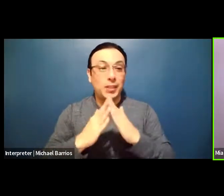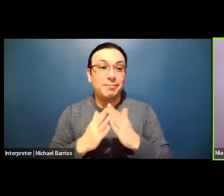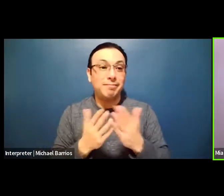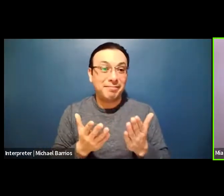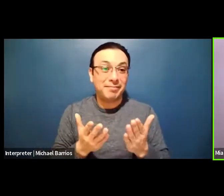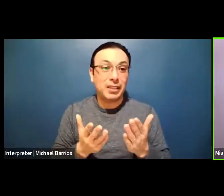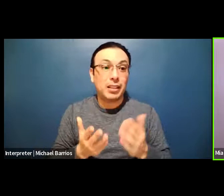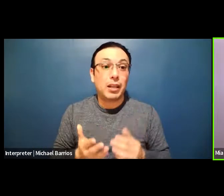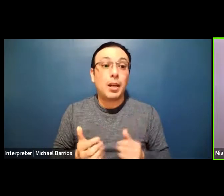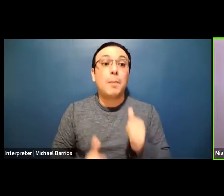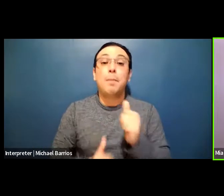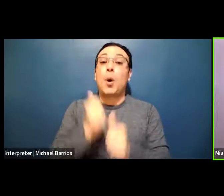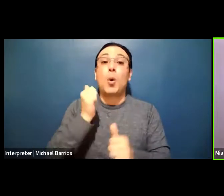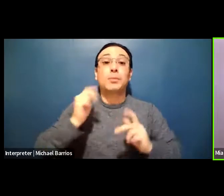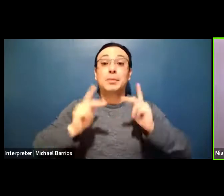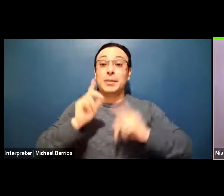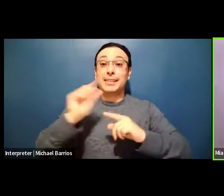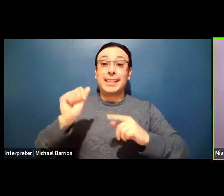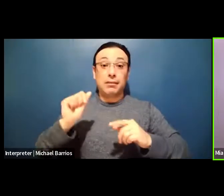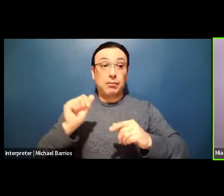have access to these.